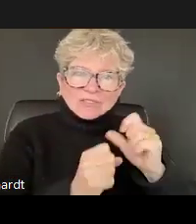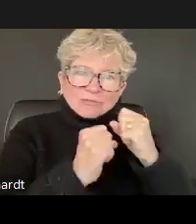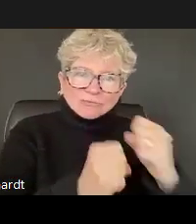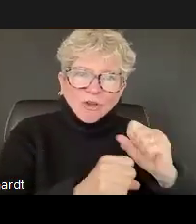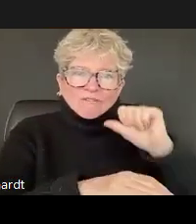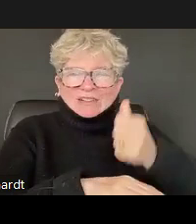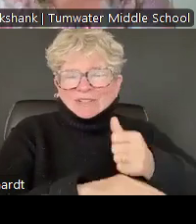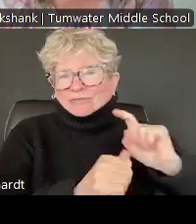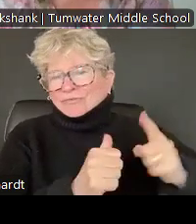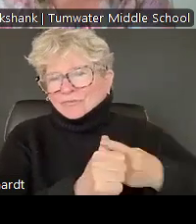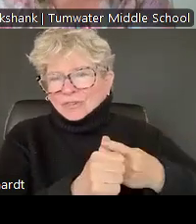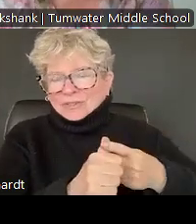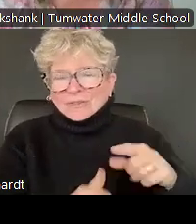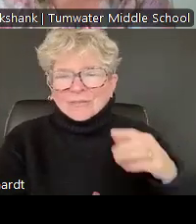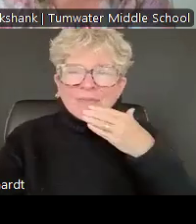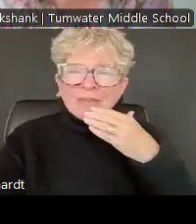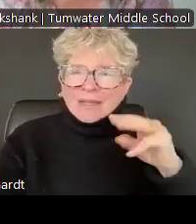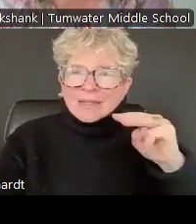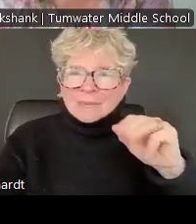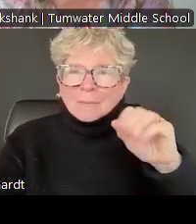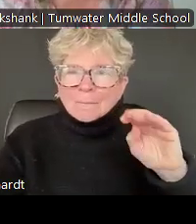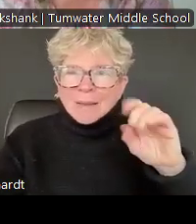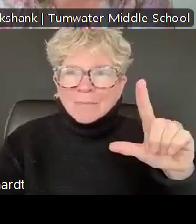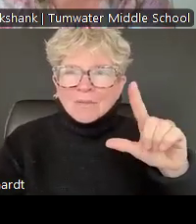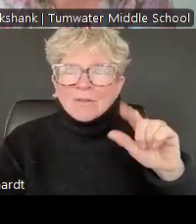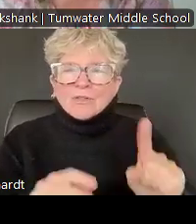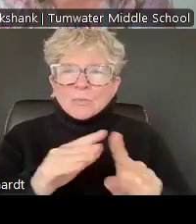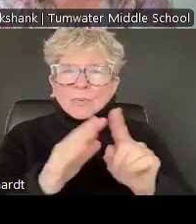Thank you so much, Mabel. I think you bring up a really important,